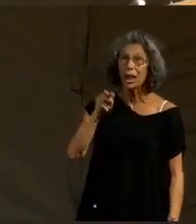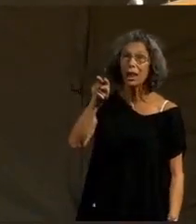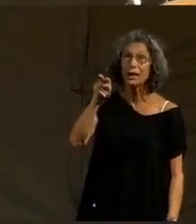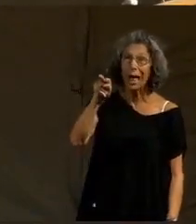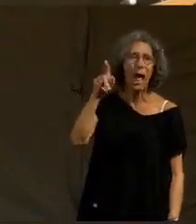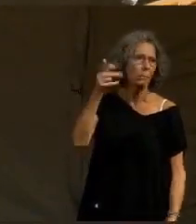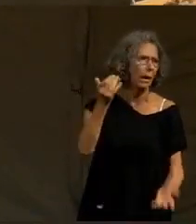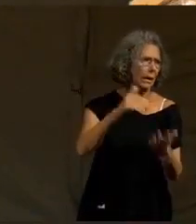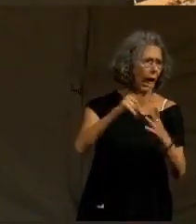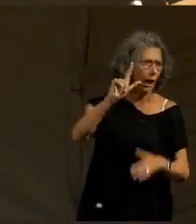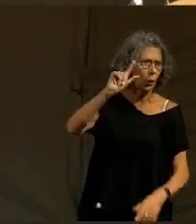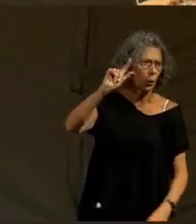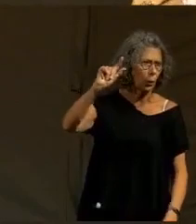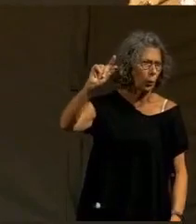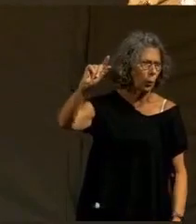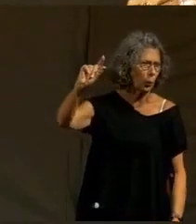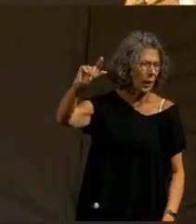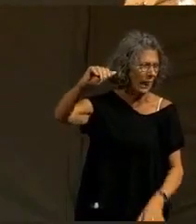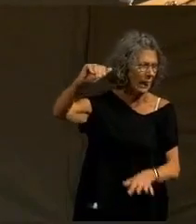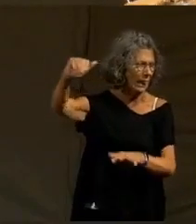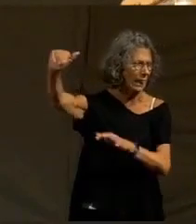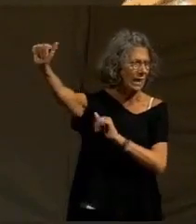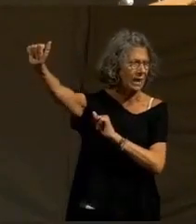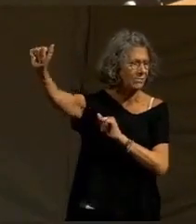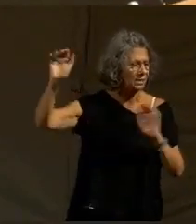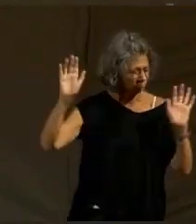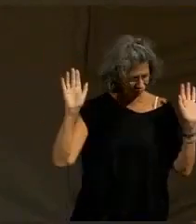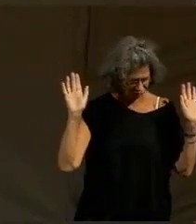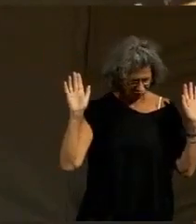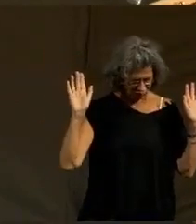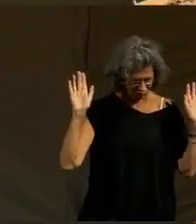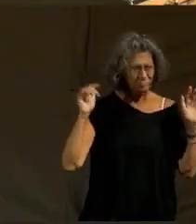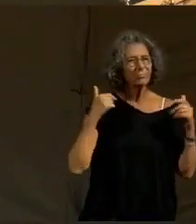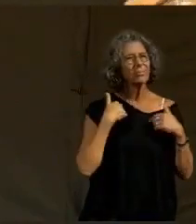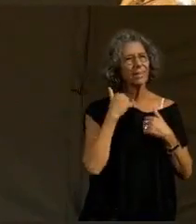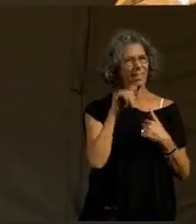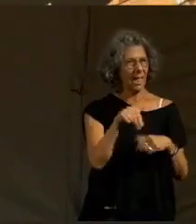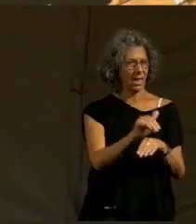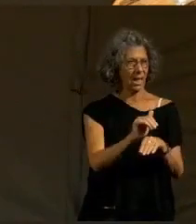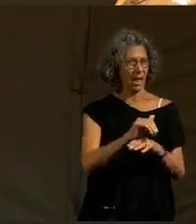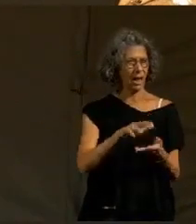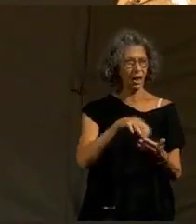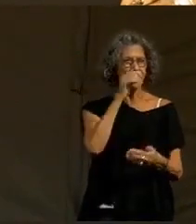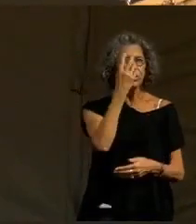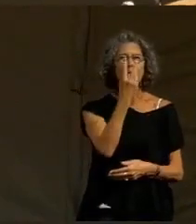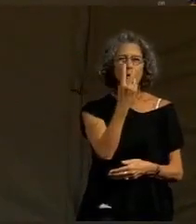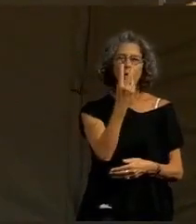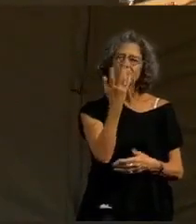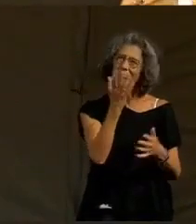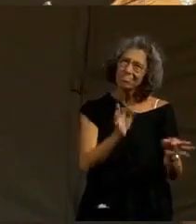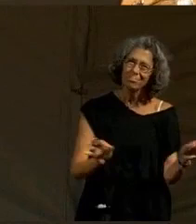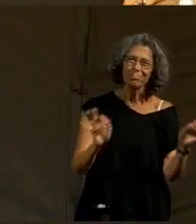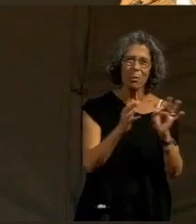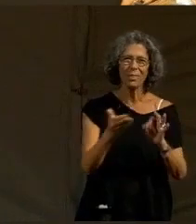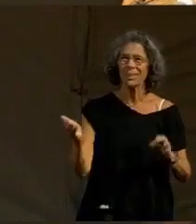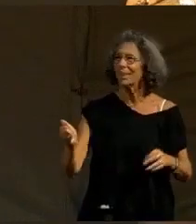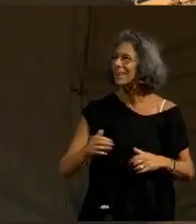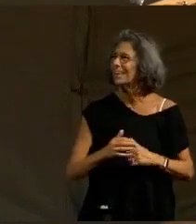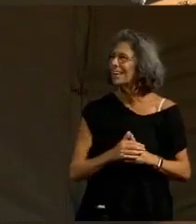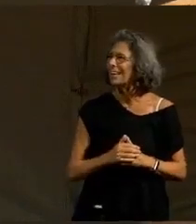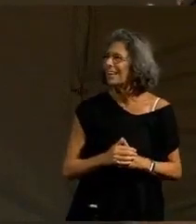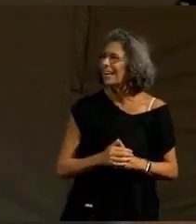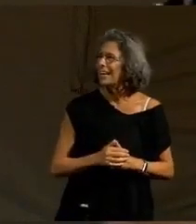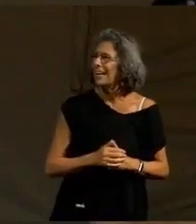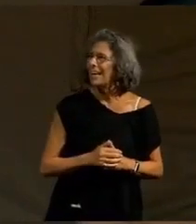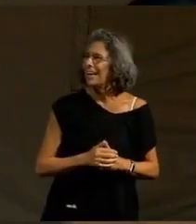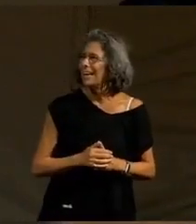away. But it was okay. I learned two valuable things that night. The first was that Gilligan's Island and The Thrill Is